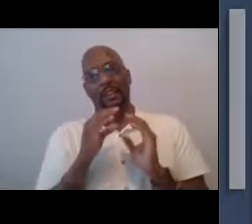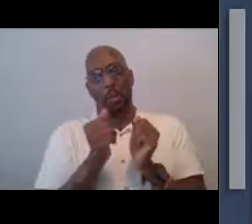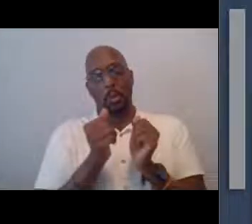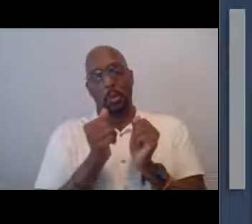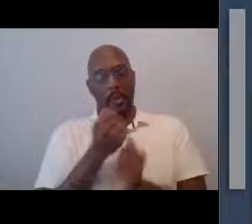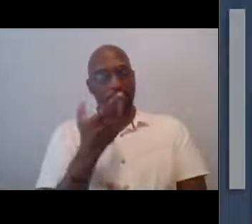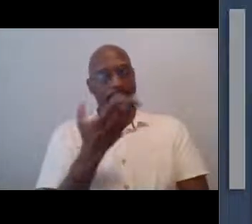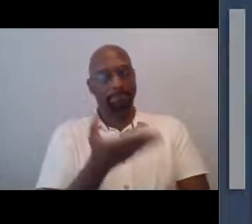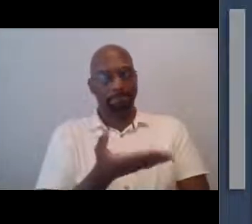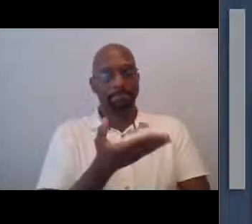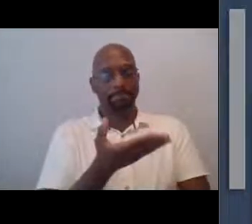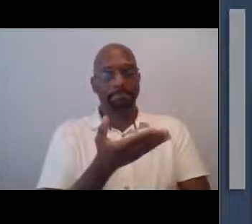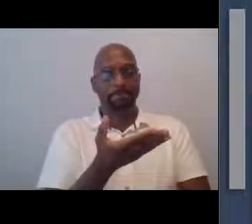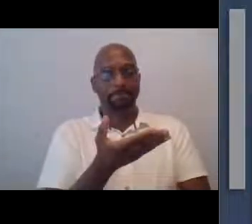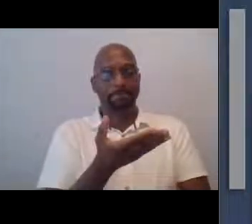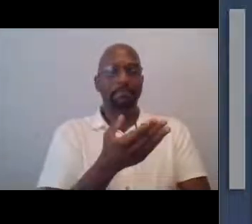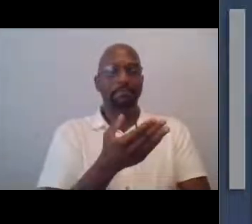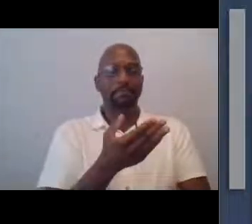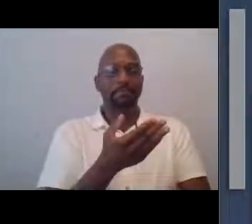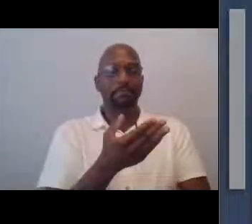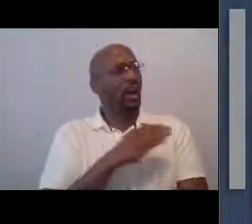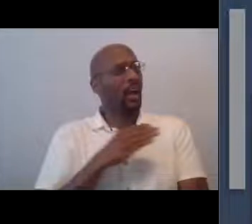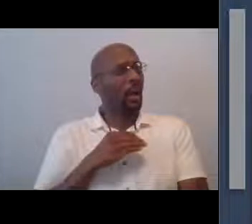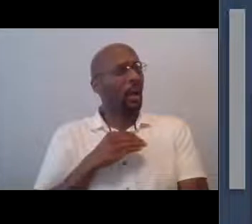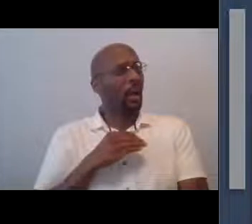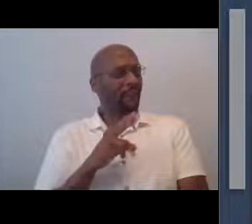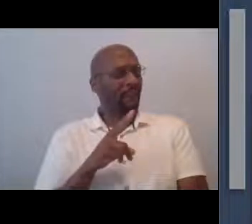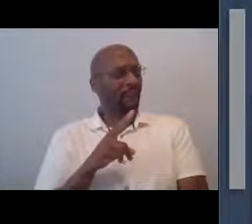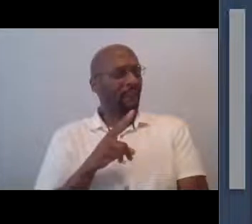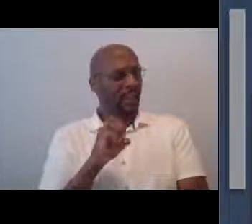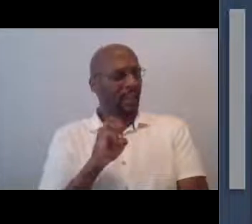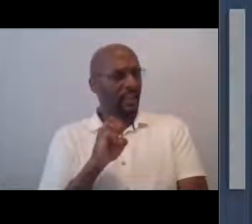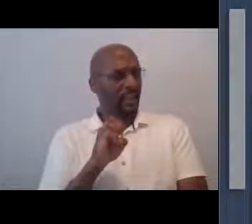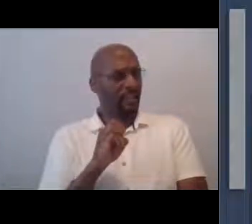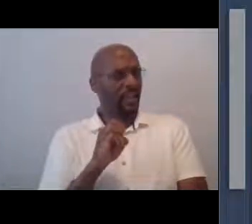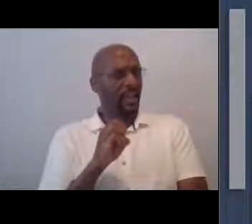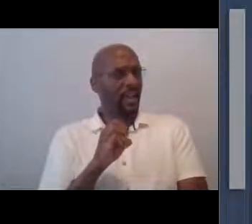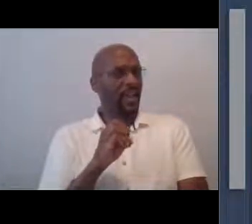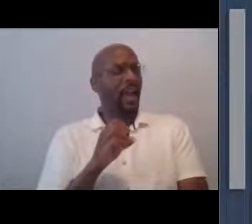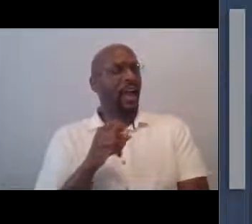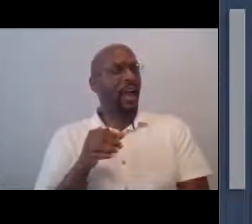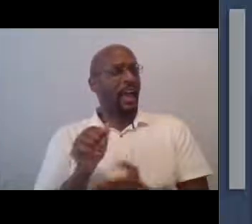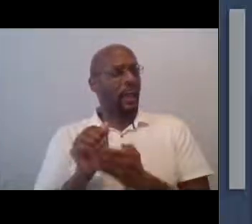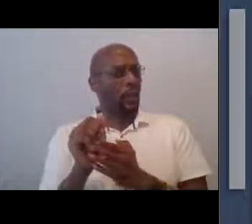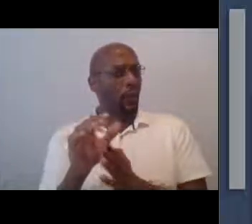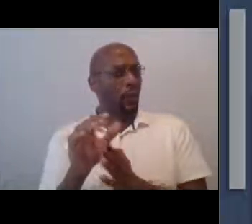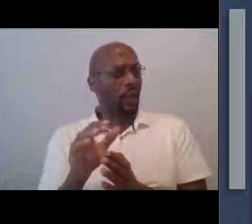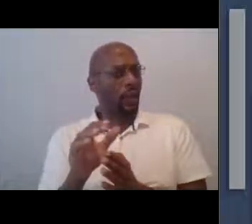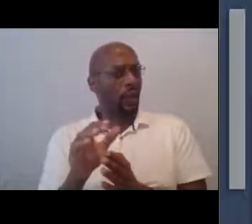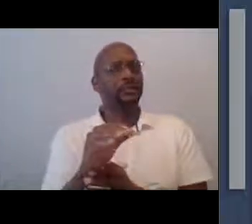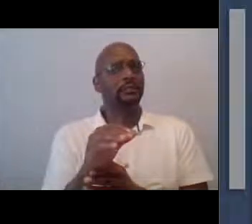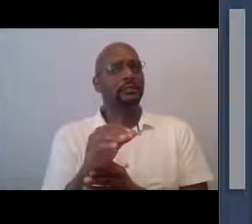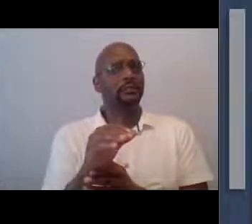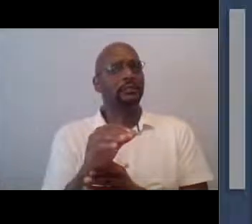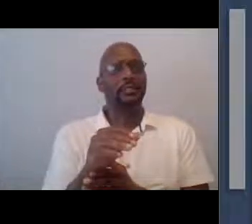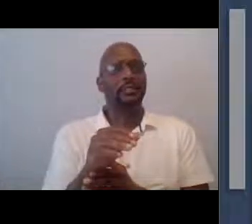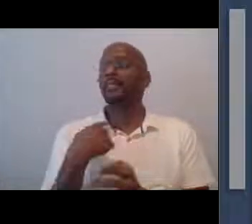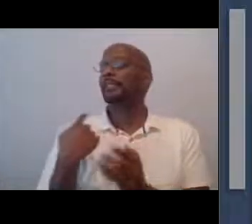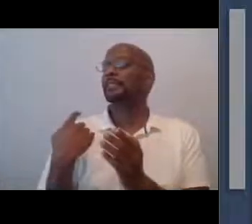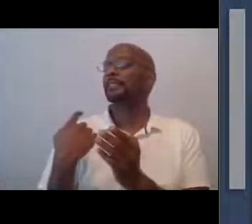was going to call you Commissioner Weiss, Executive Director Weiss. In particular, I had a conversation